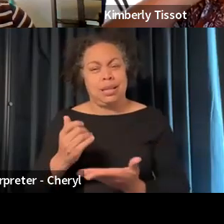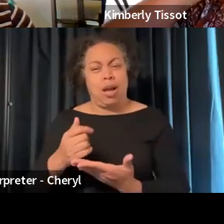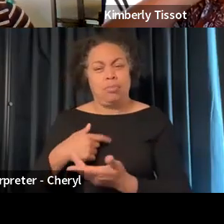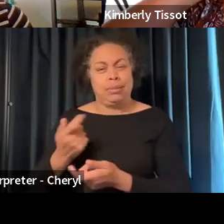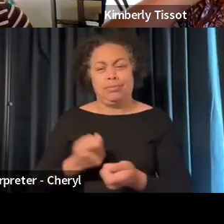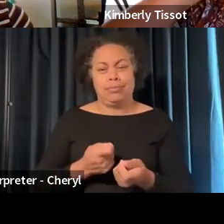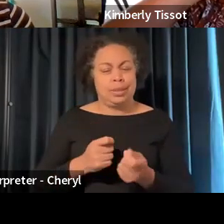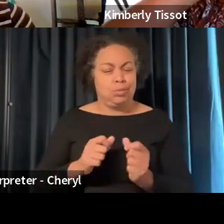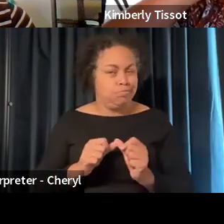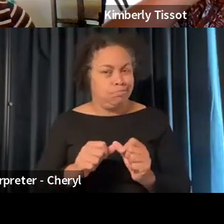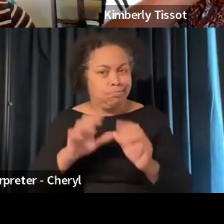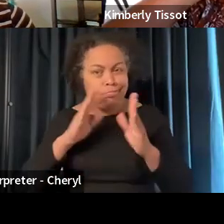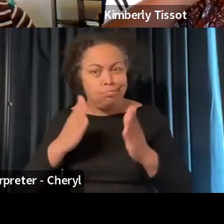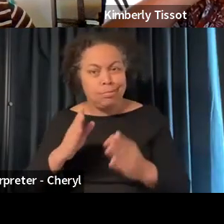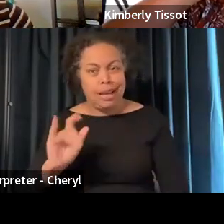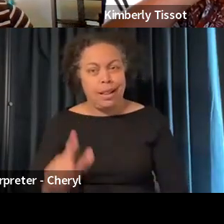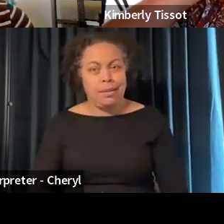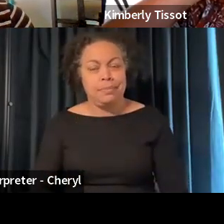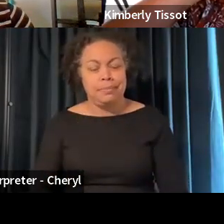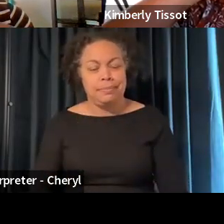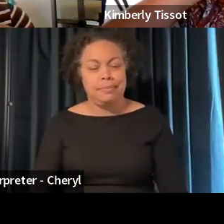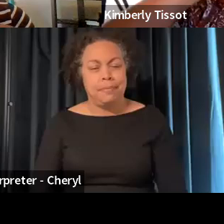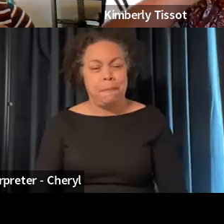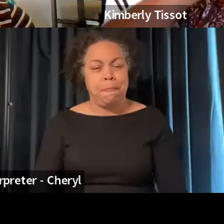keeps me going in IL.